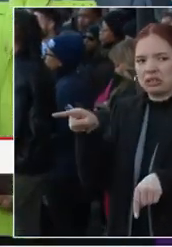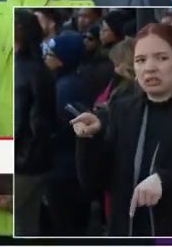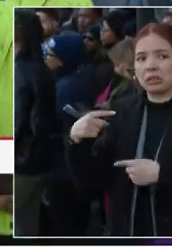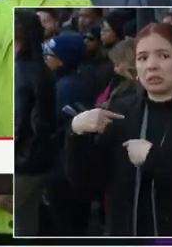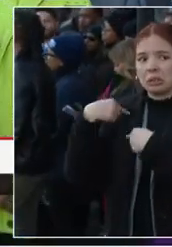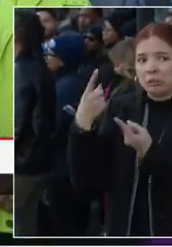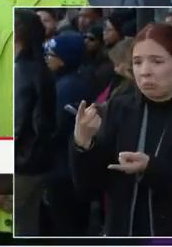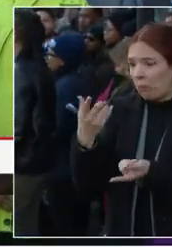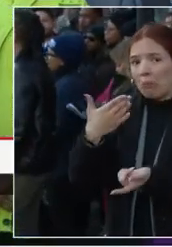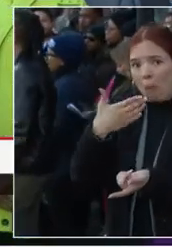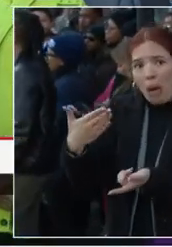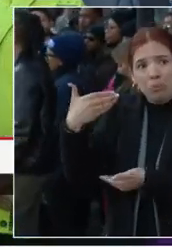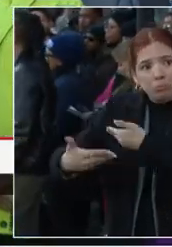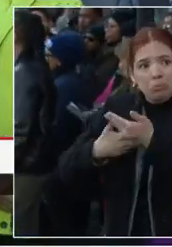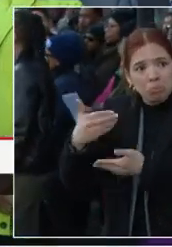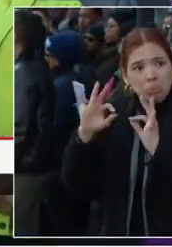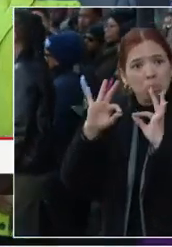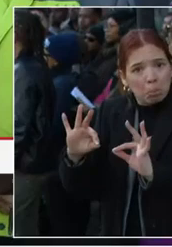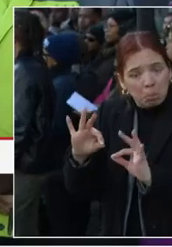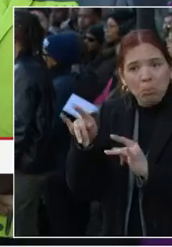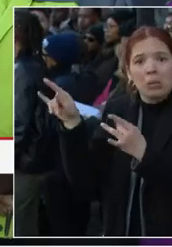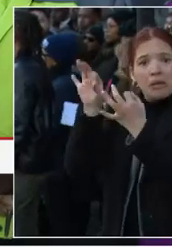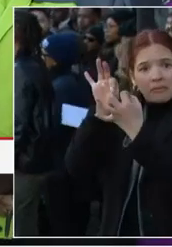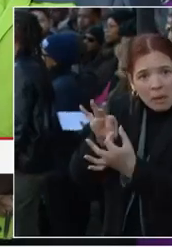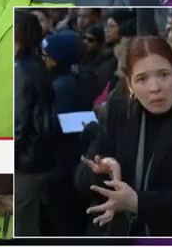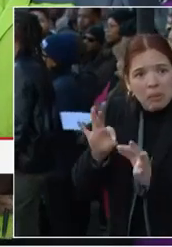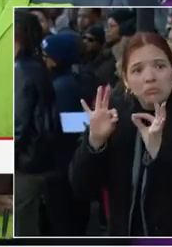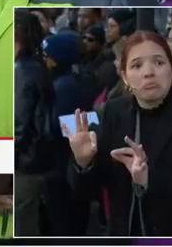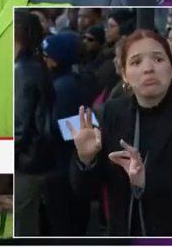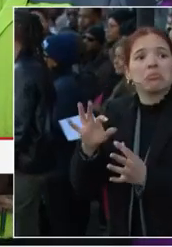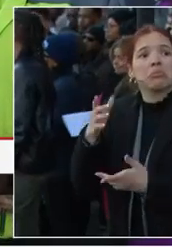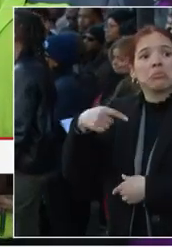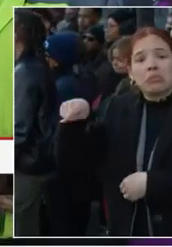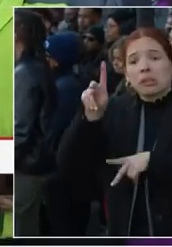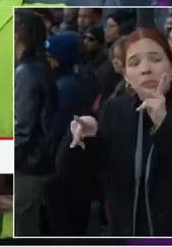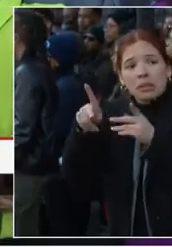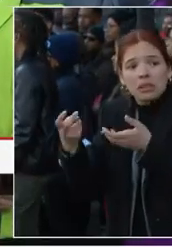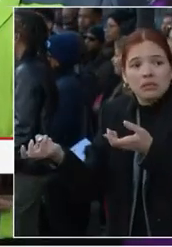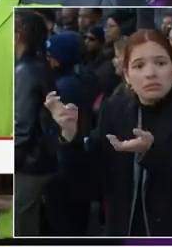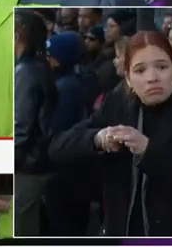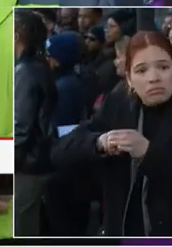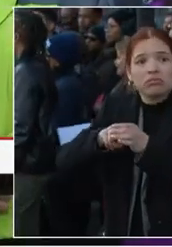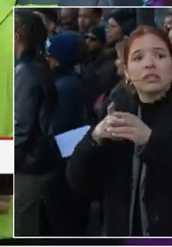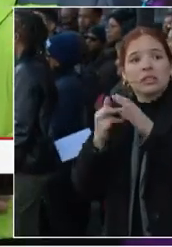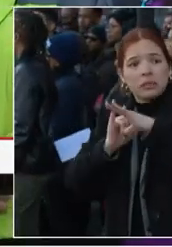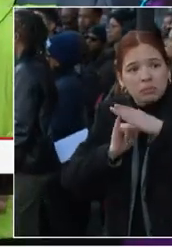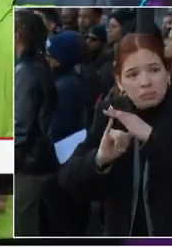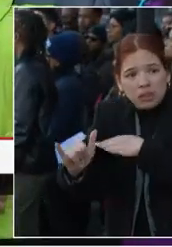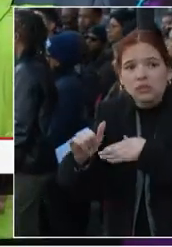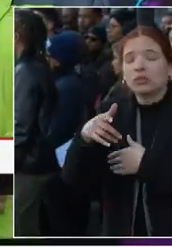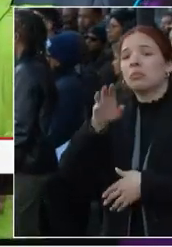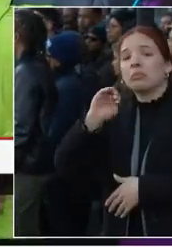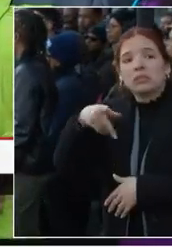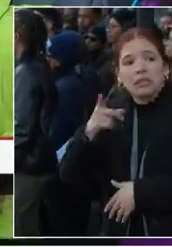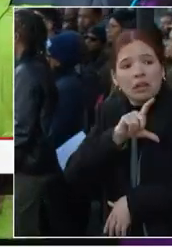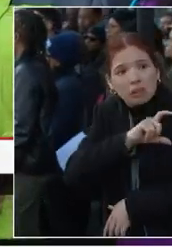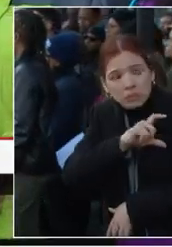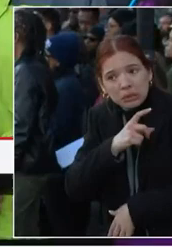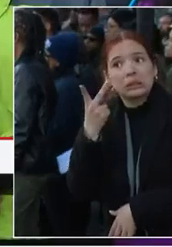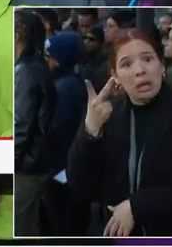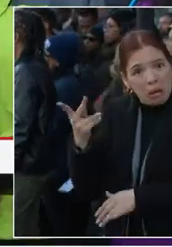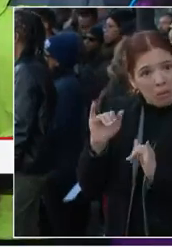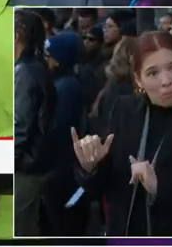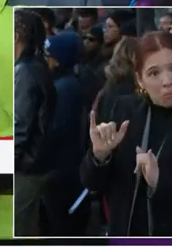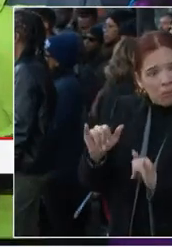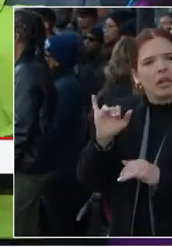A lot of positive feedback from riders of Metro who are seeing our officers that are out there. Again, I think it's important to note that these officers